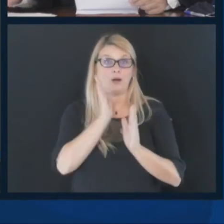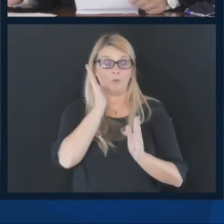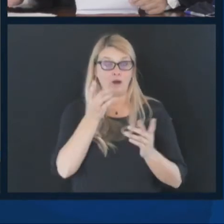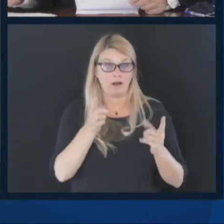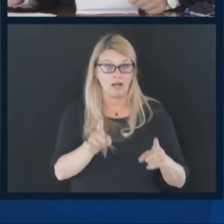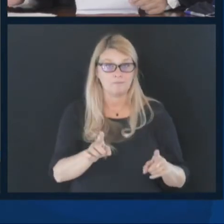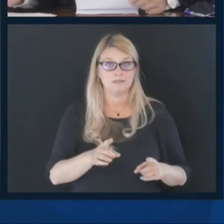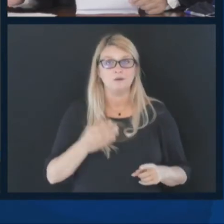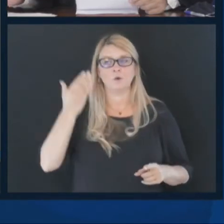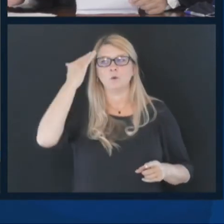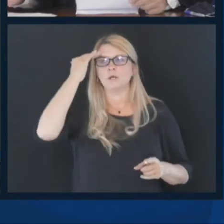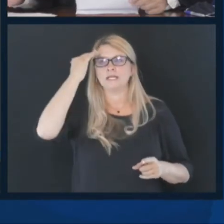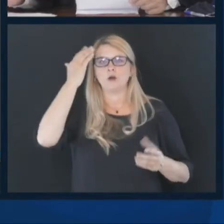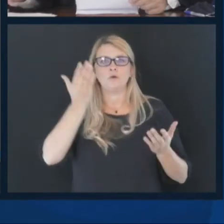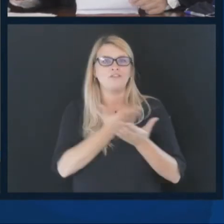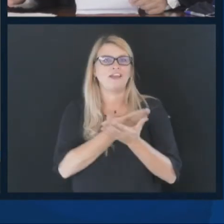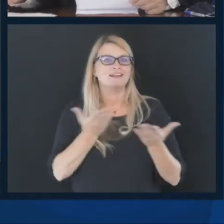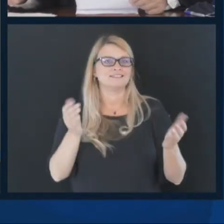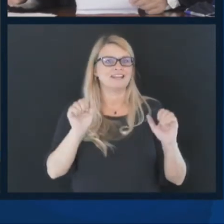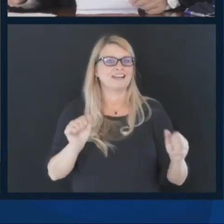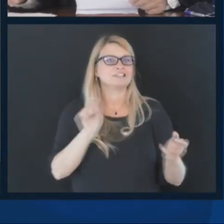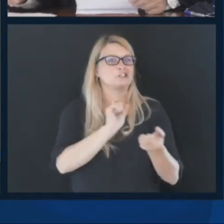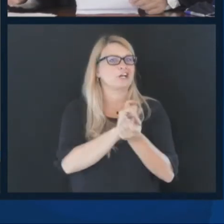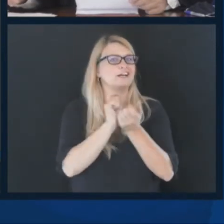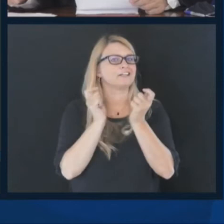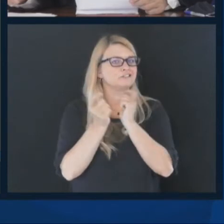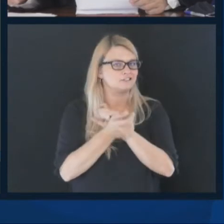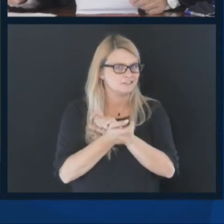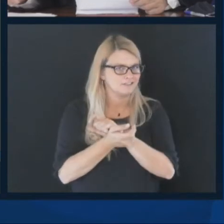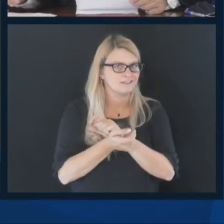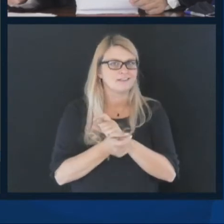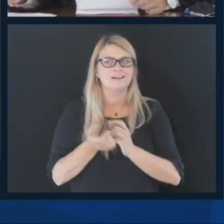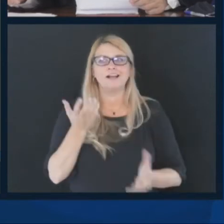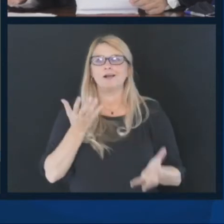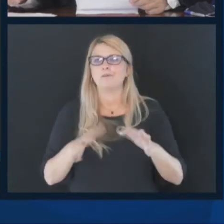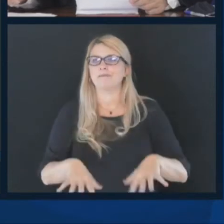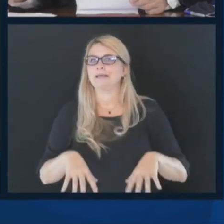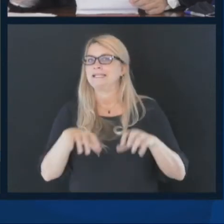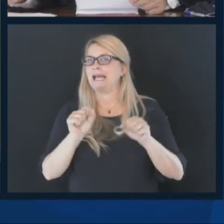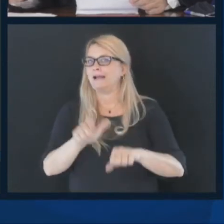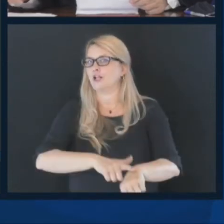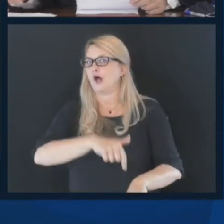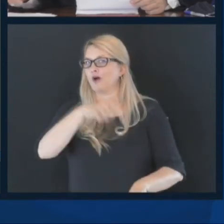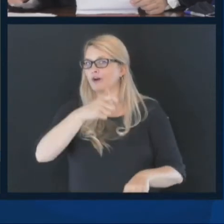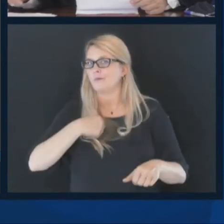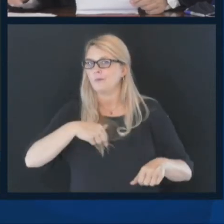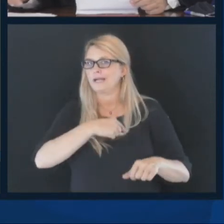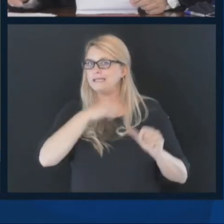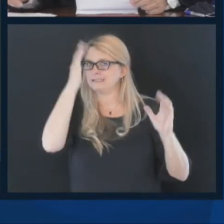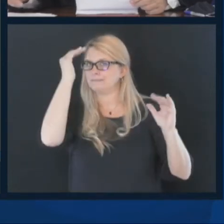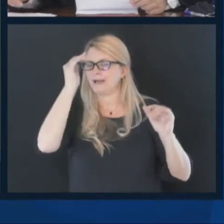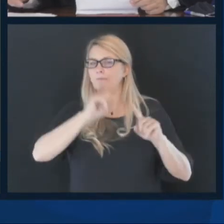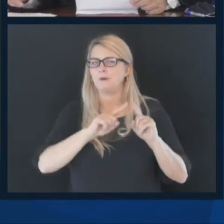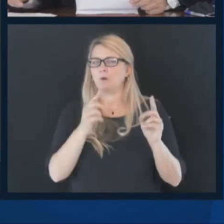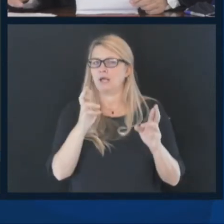all know things are fluid. We all know things take probably longer than what we think, but that's what we're pushing for.